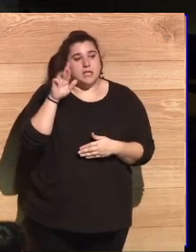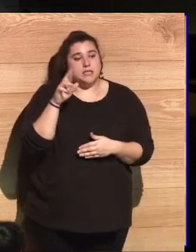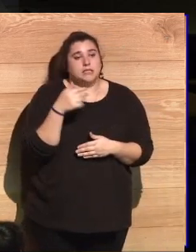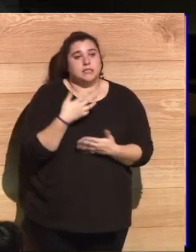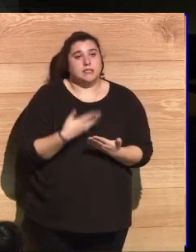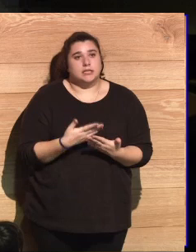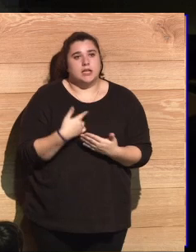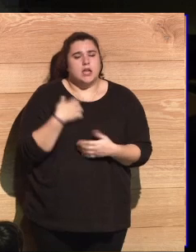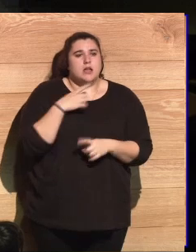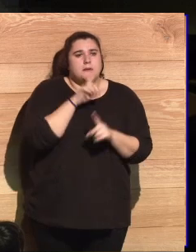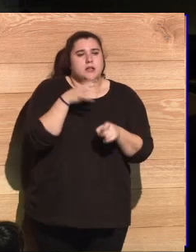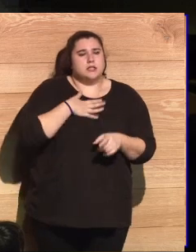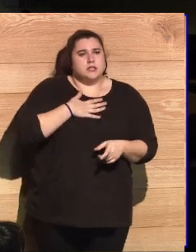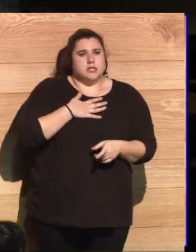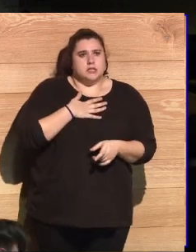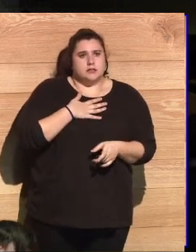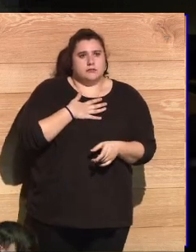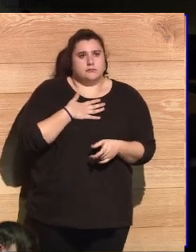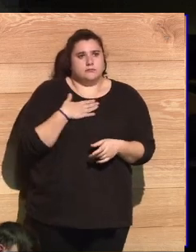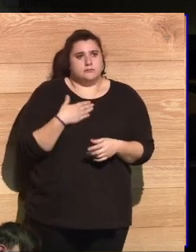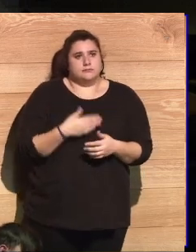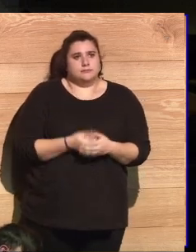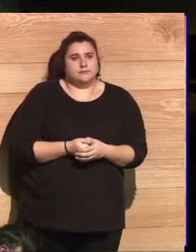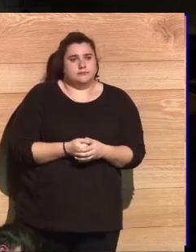Thank you, Peter. My question